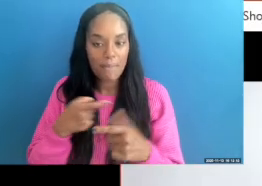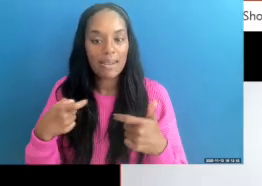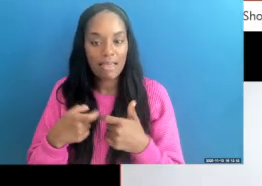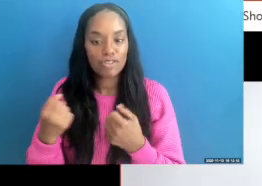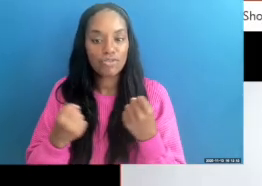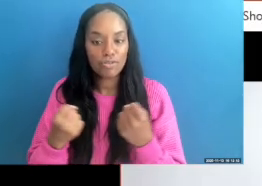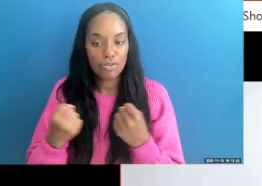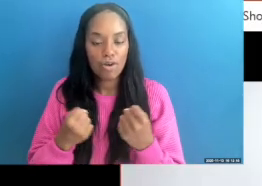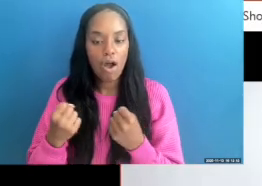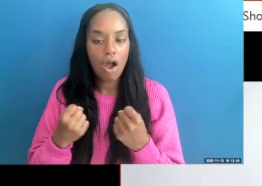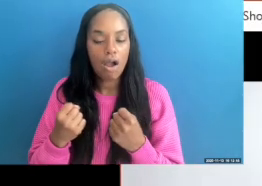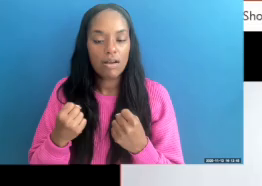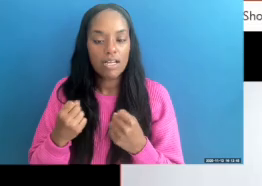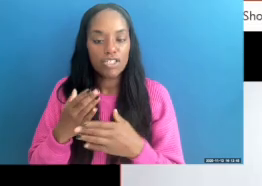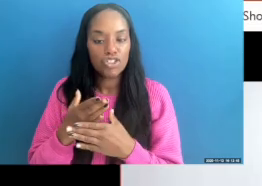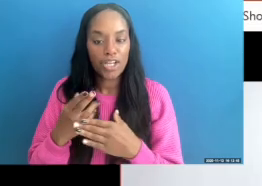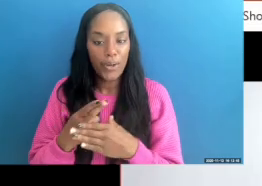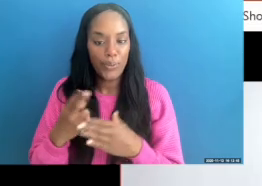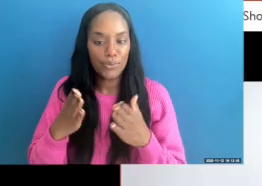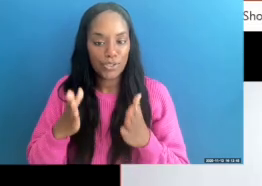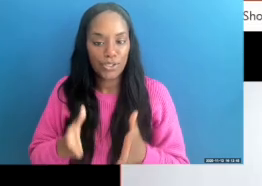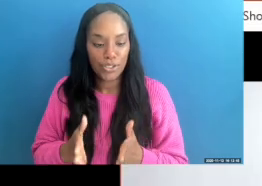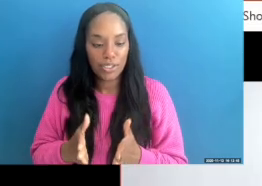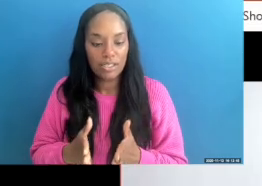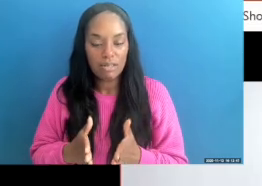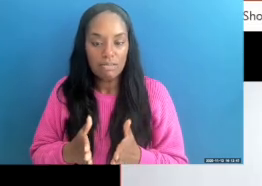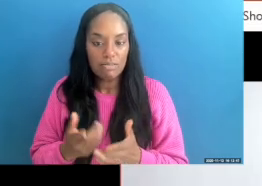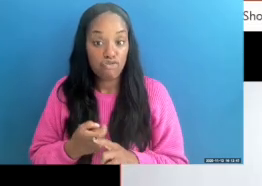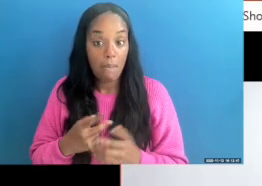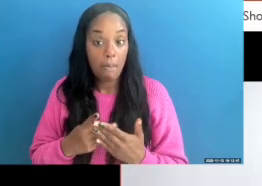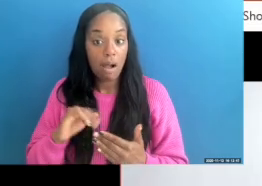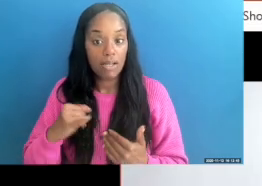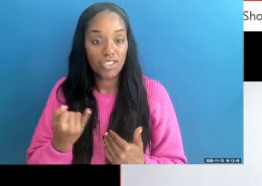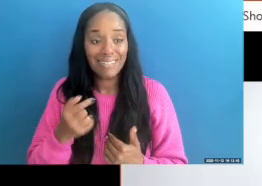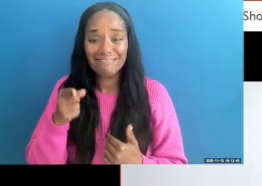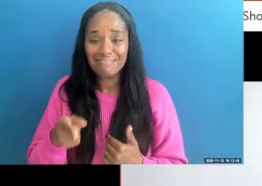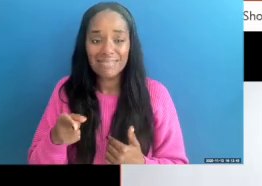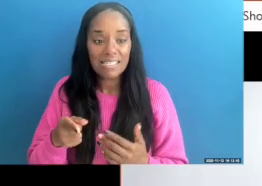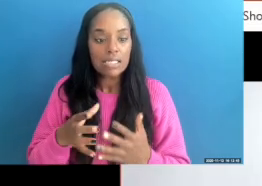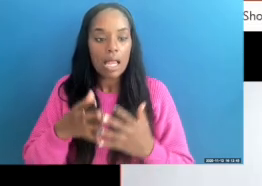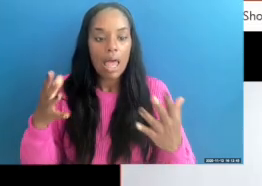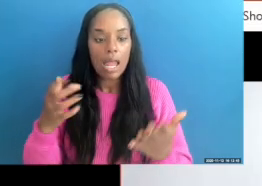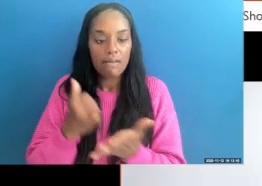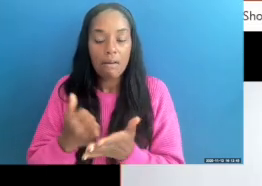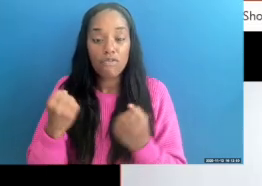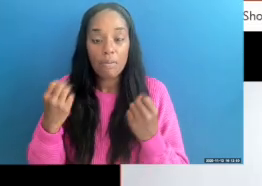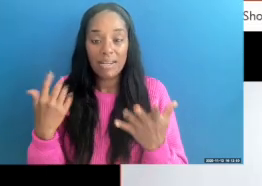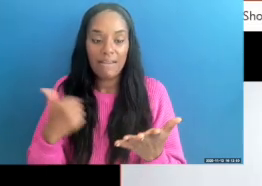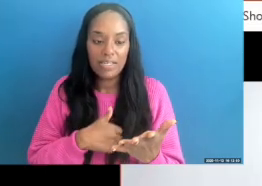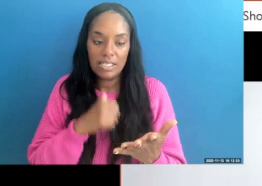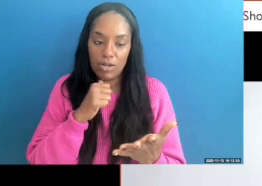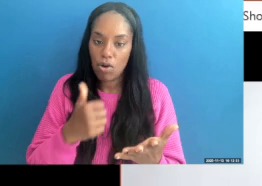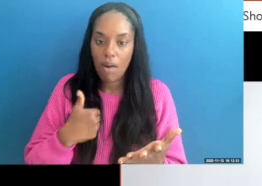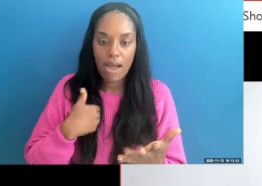an electric car share user from one of our projects. This is going to be a lot of help to many of us who don't own